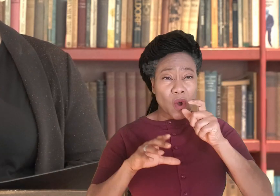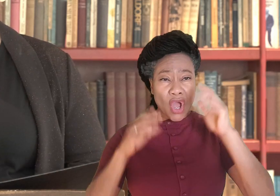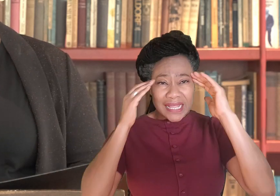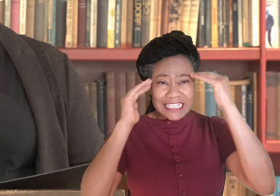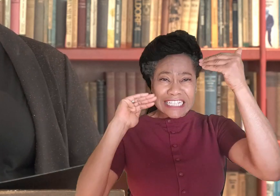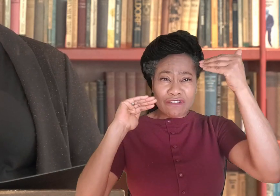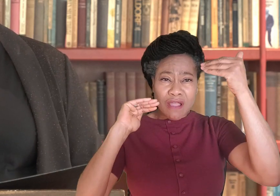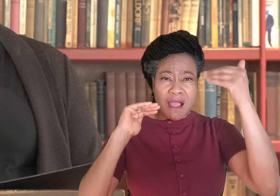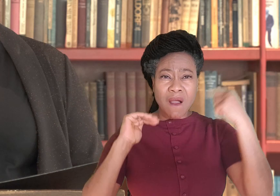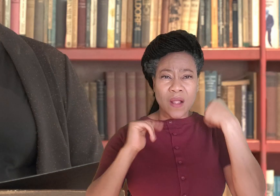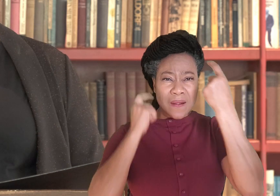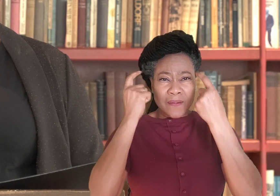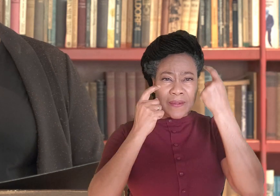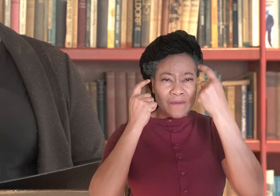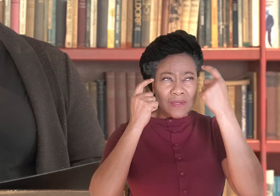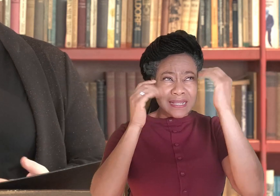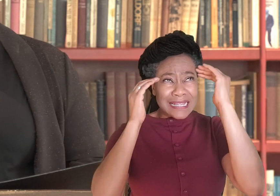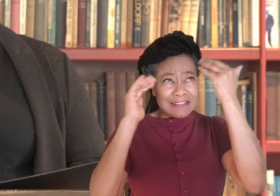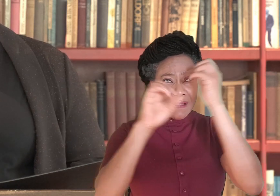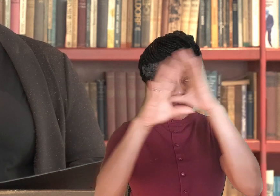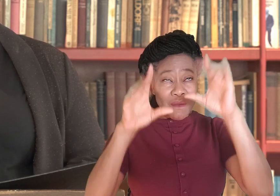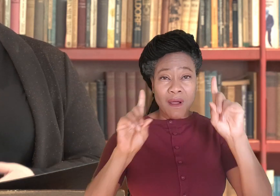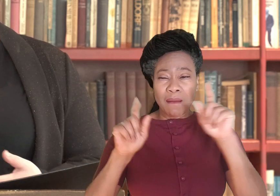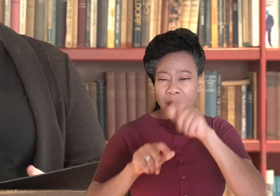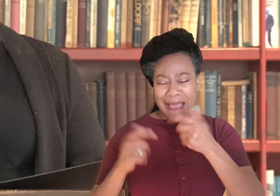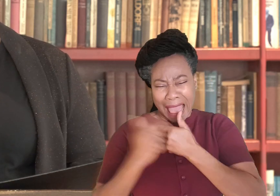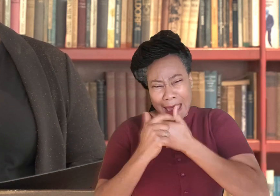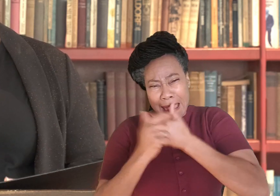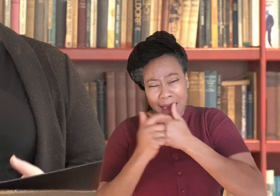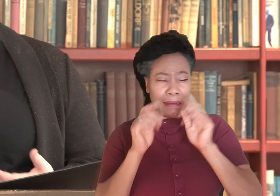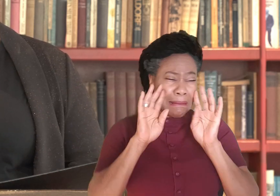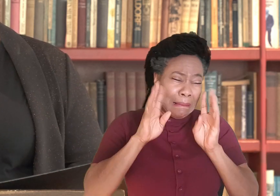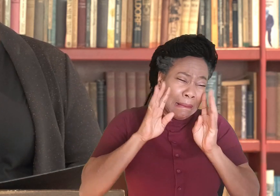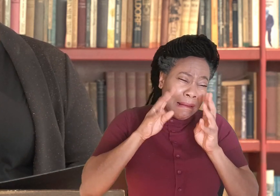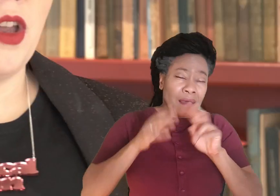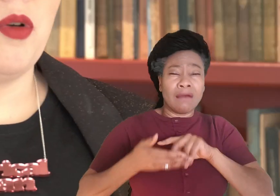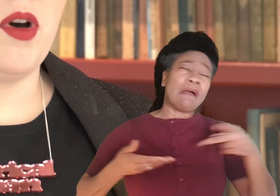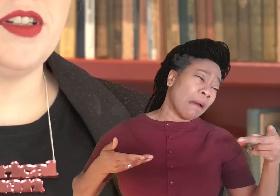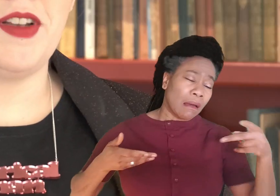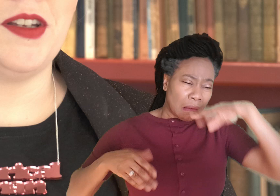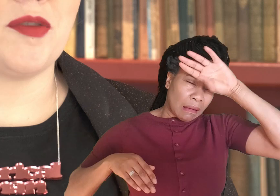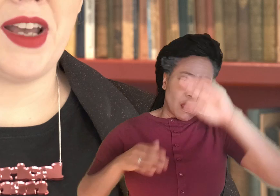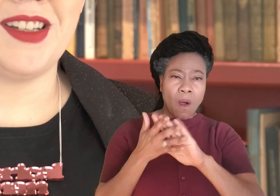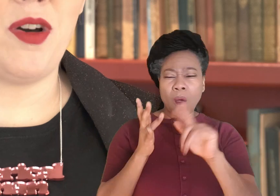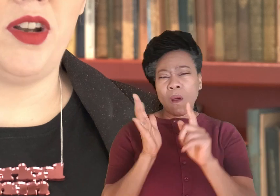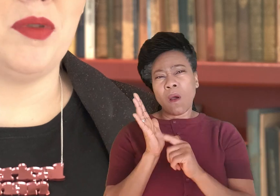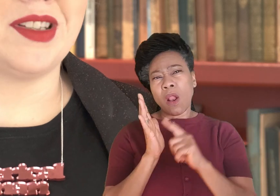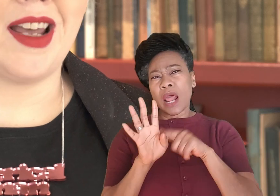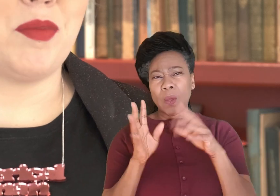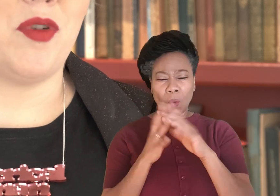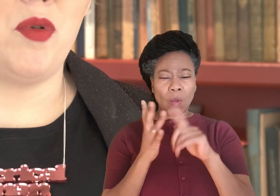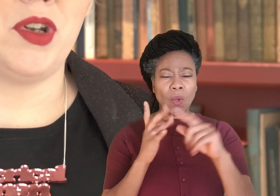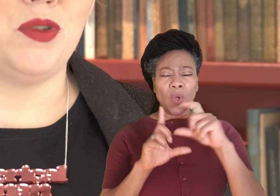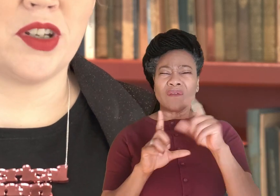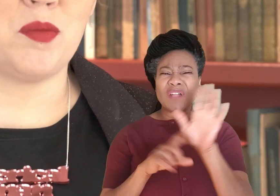the image of hysteria. Hysterical laughter, hysterical crying, fainting, the wonderfully dramatic Hollywood